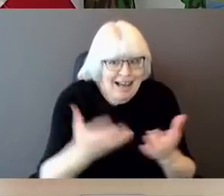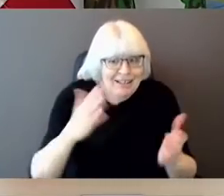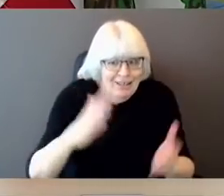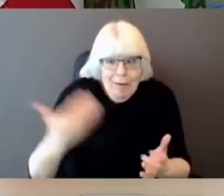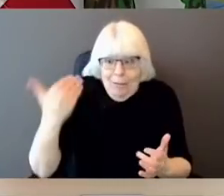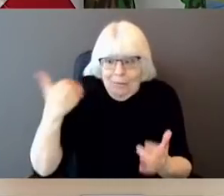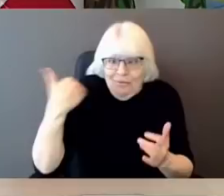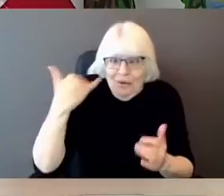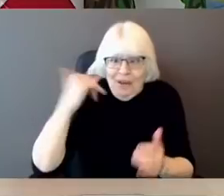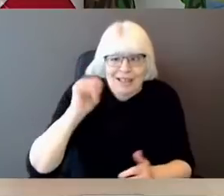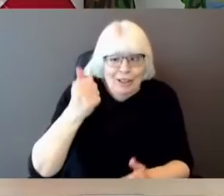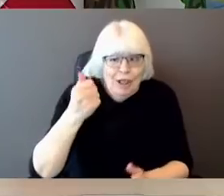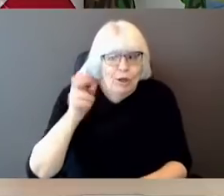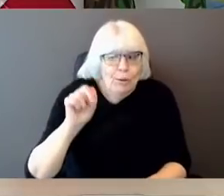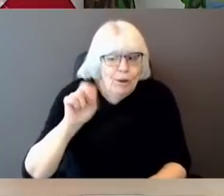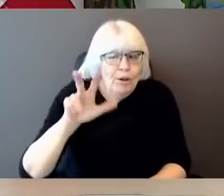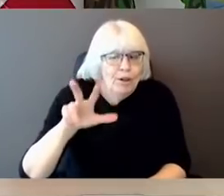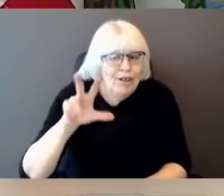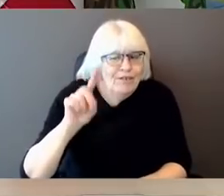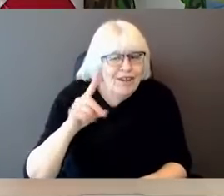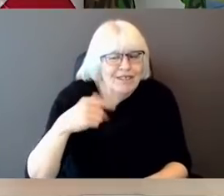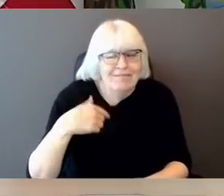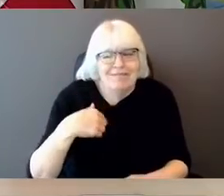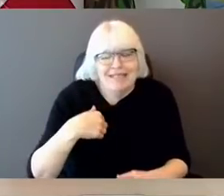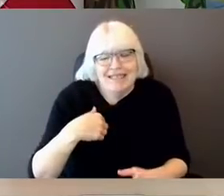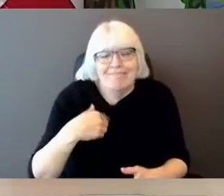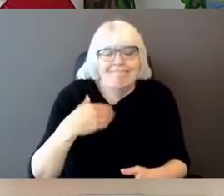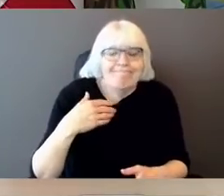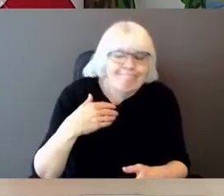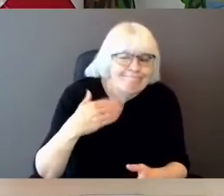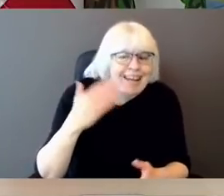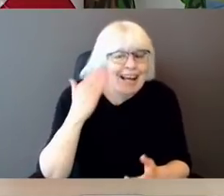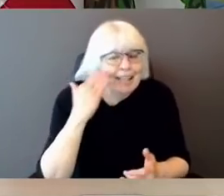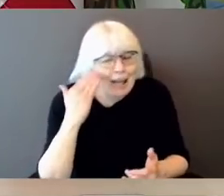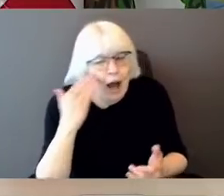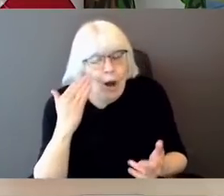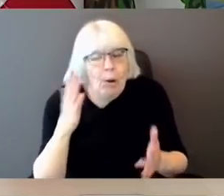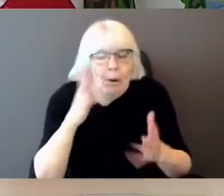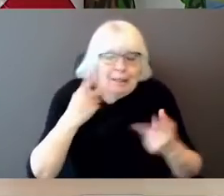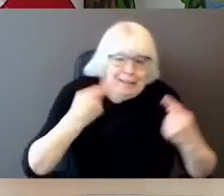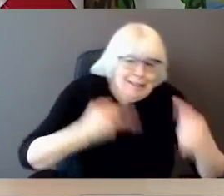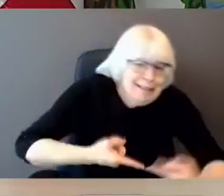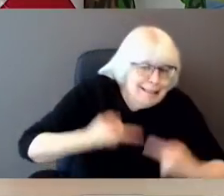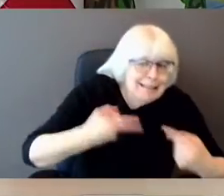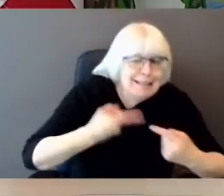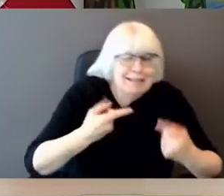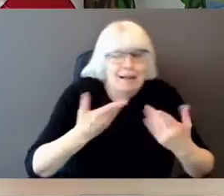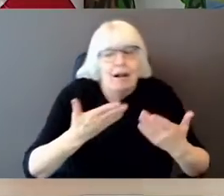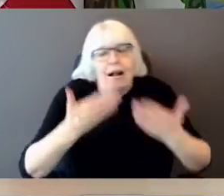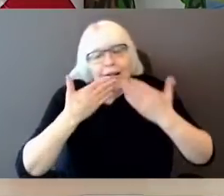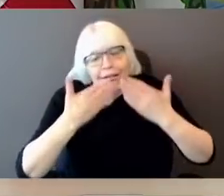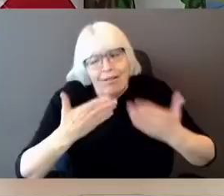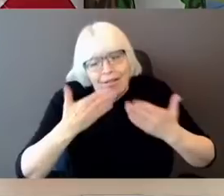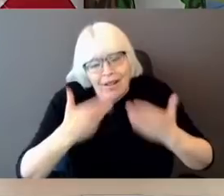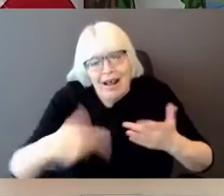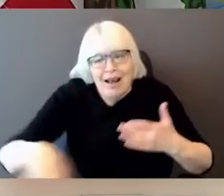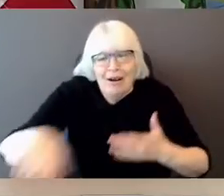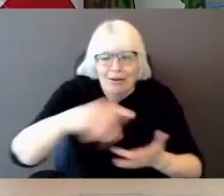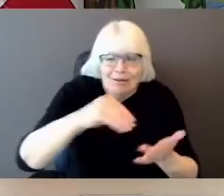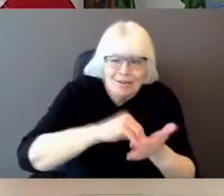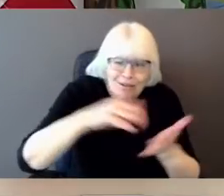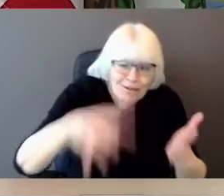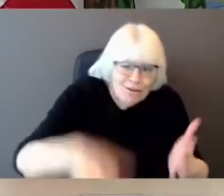but thanks to the hard work and support of students, families, and staff, all schools remain open. The most recent data I